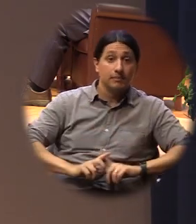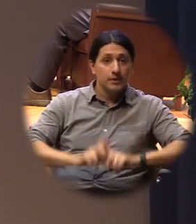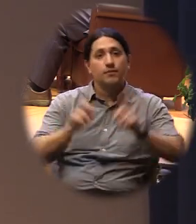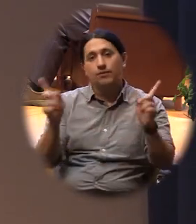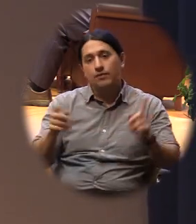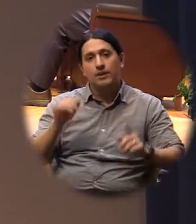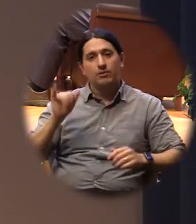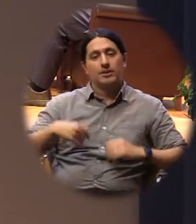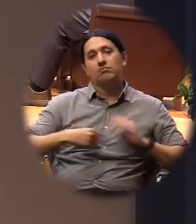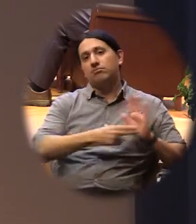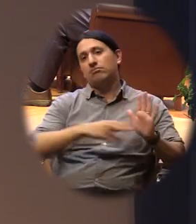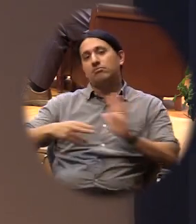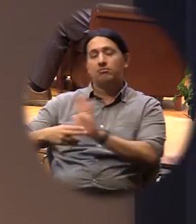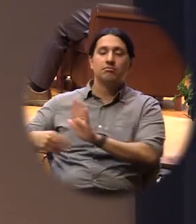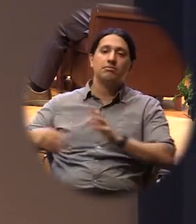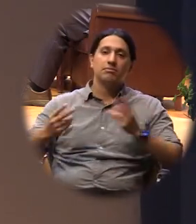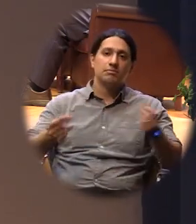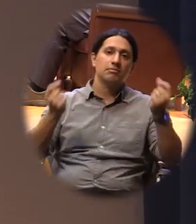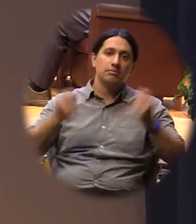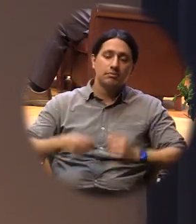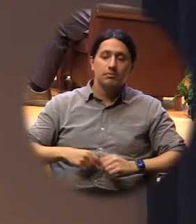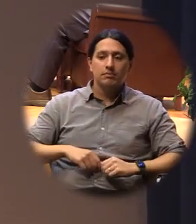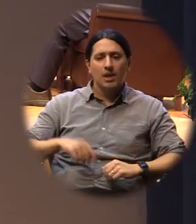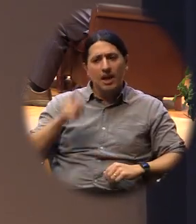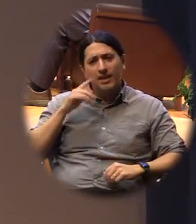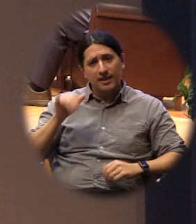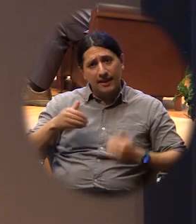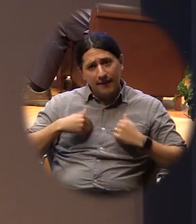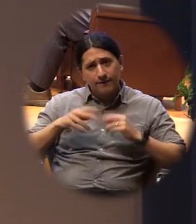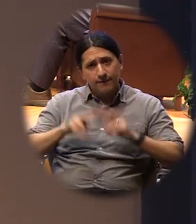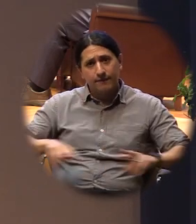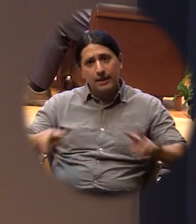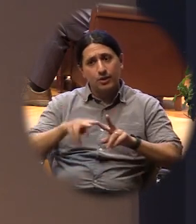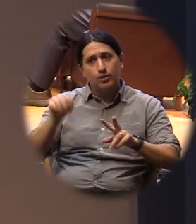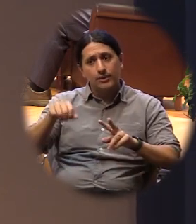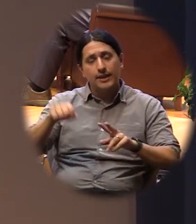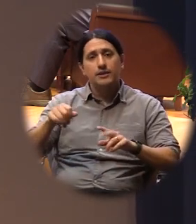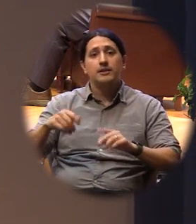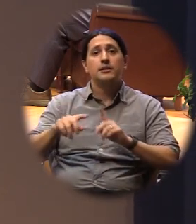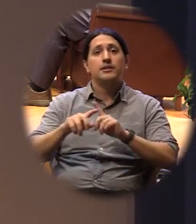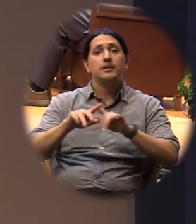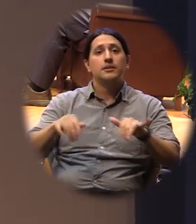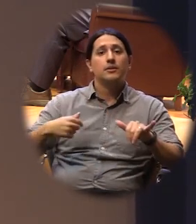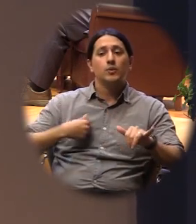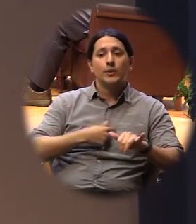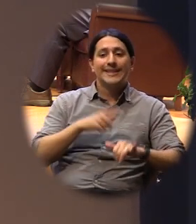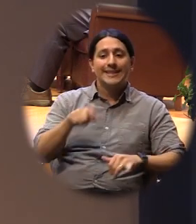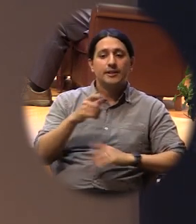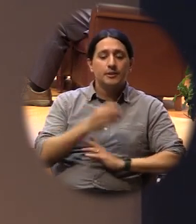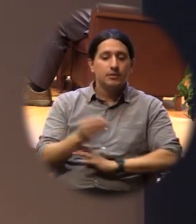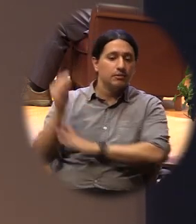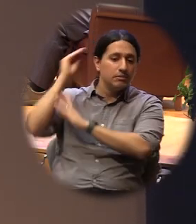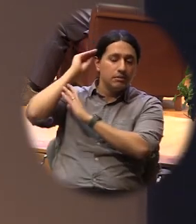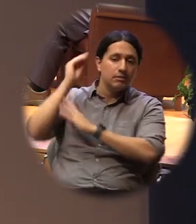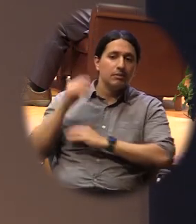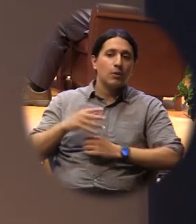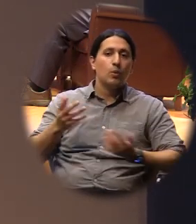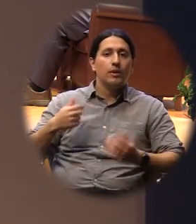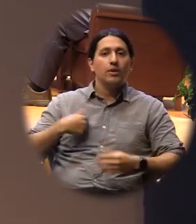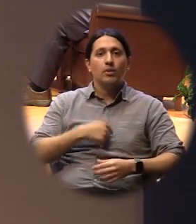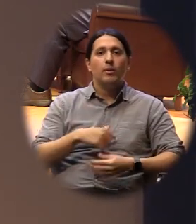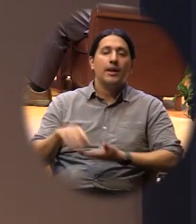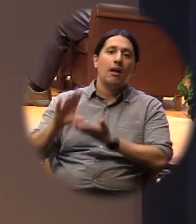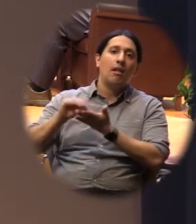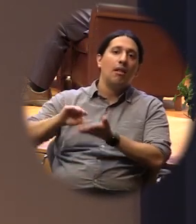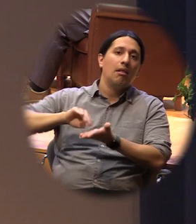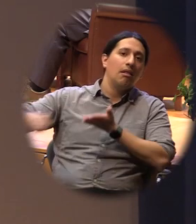as Anne said, I think it has value, but we have to be extremely mindful of what we are flattening, what we